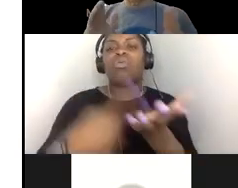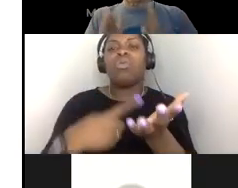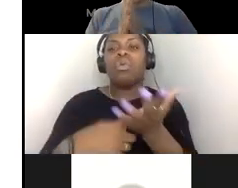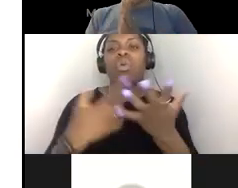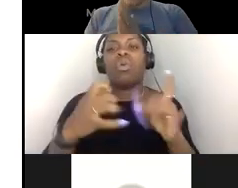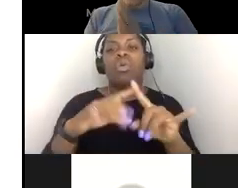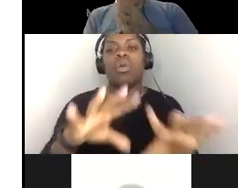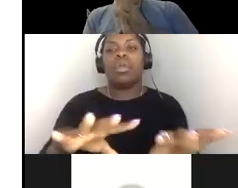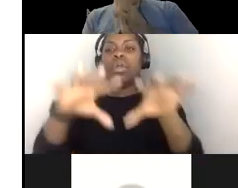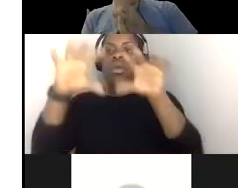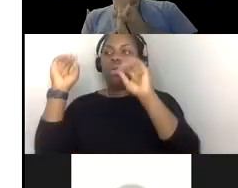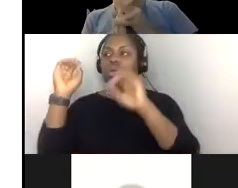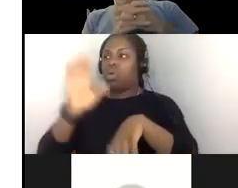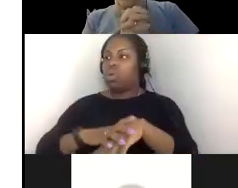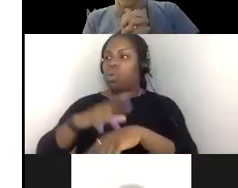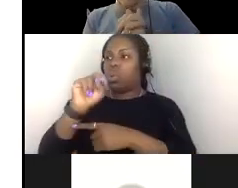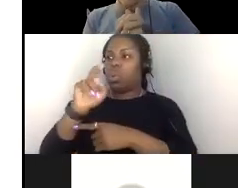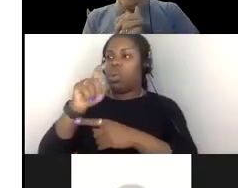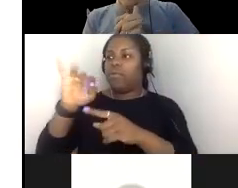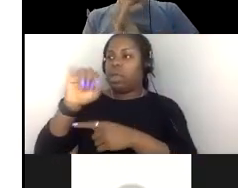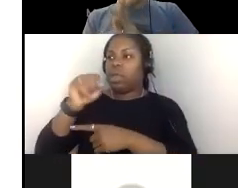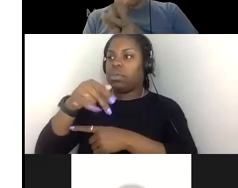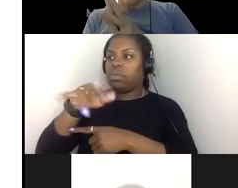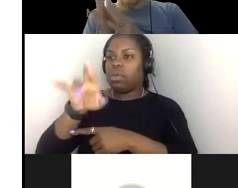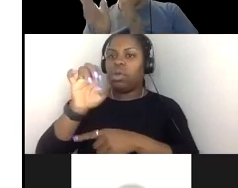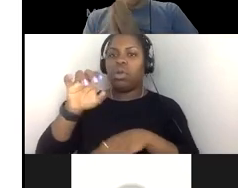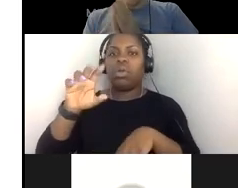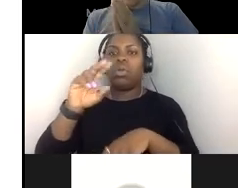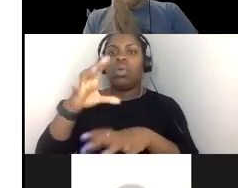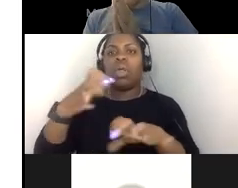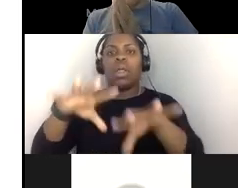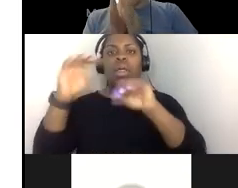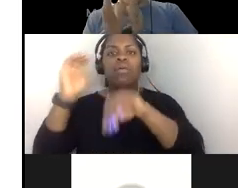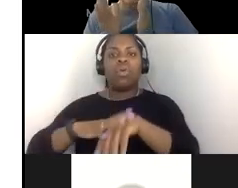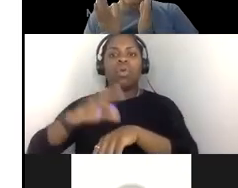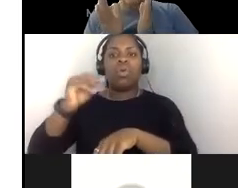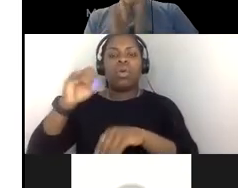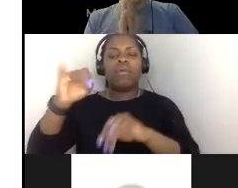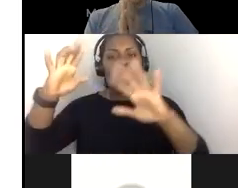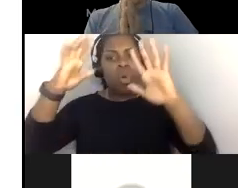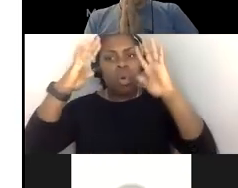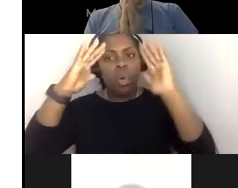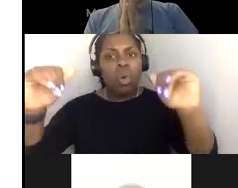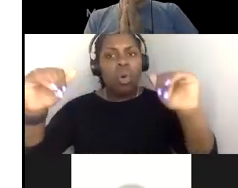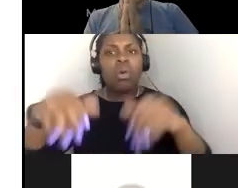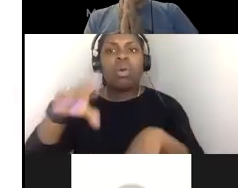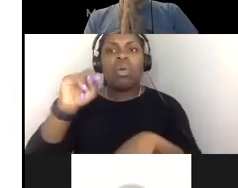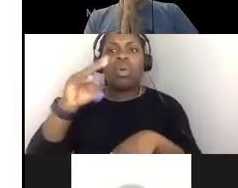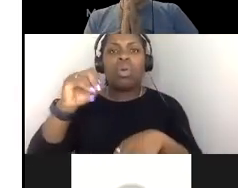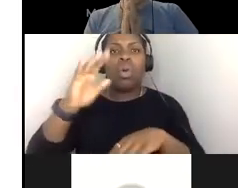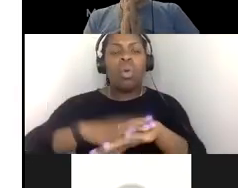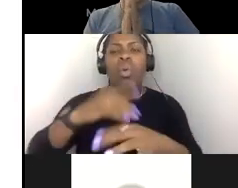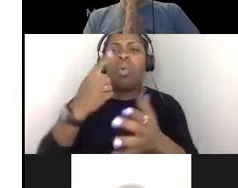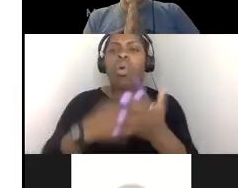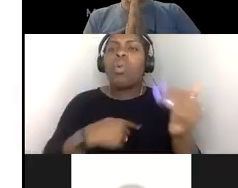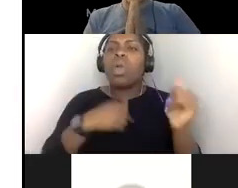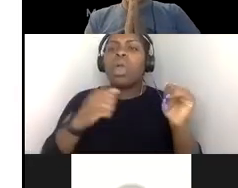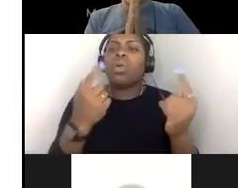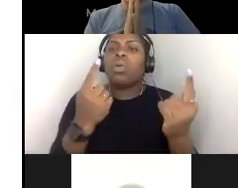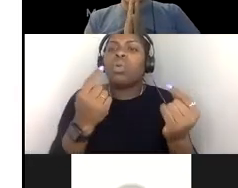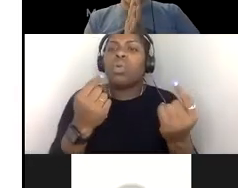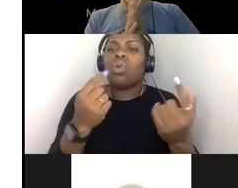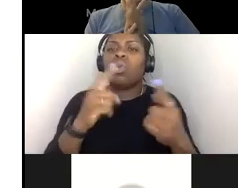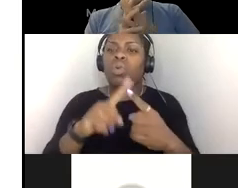We don't want to leave on notes of despair, right? We want to leave on notes of hope. We want to leave on notes of what can we do to